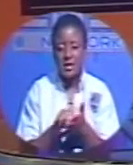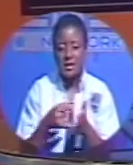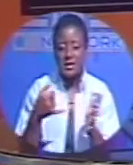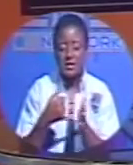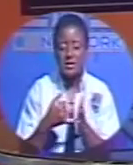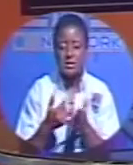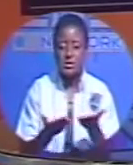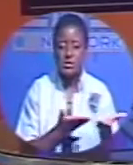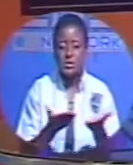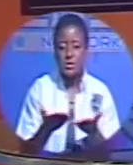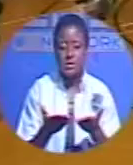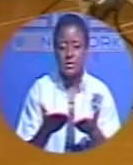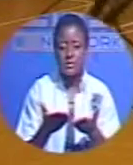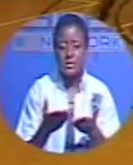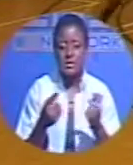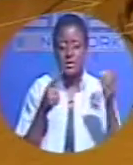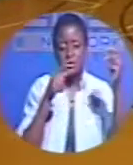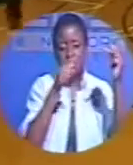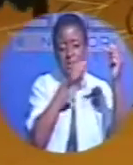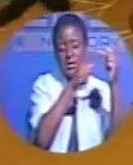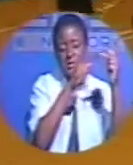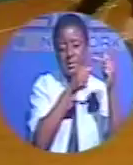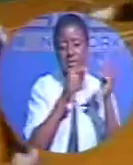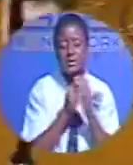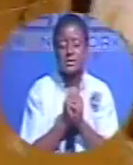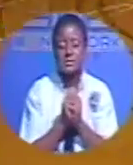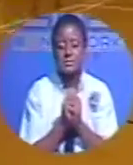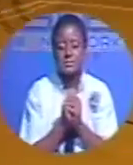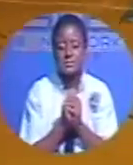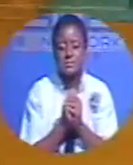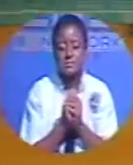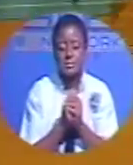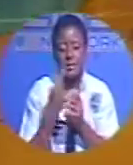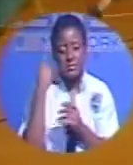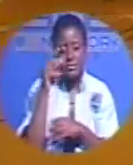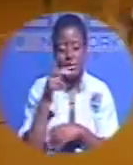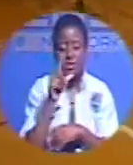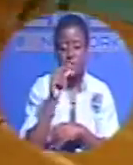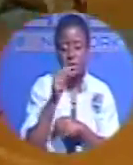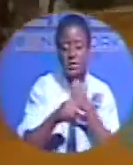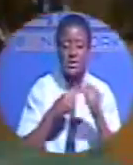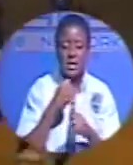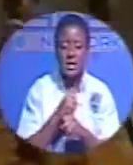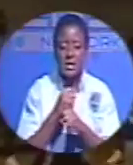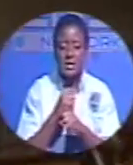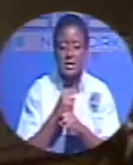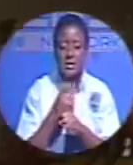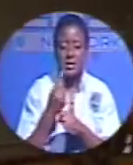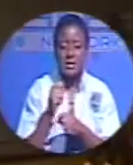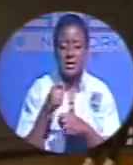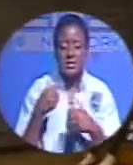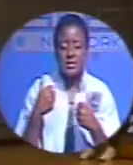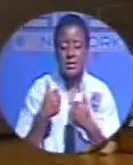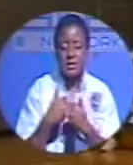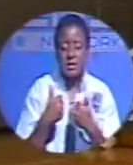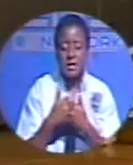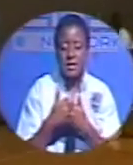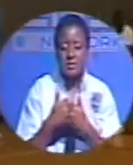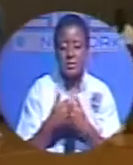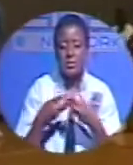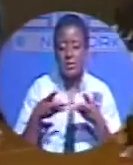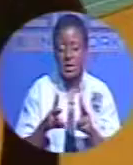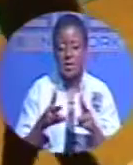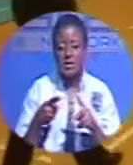story. For nearly 2 decades, the Peace on the Street Basketball Classic has been an avenue to keep young men involved in a